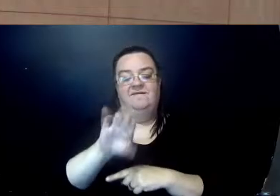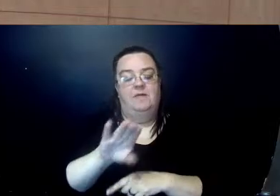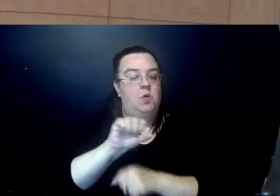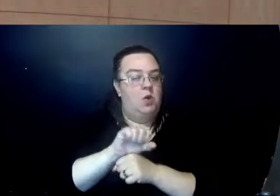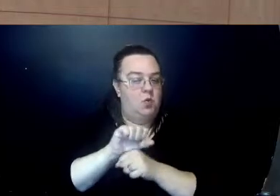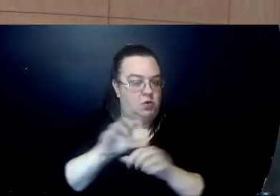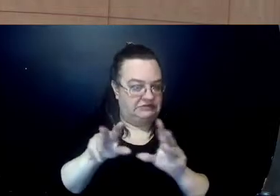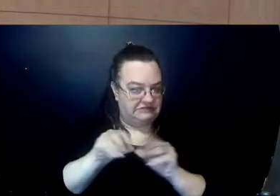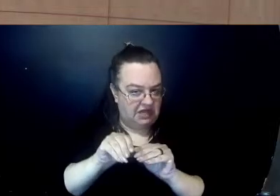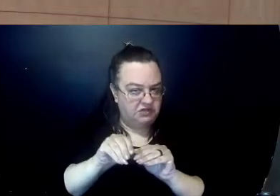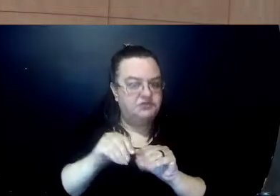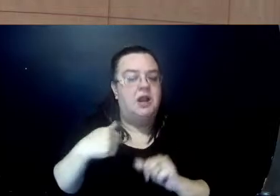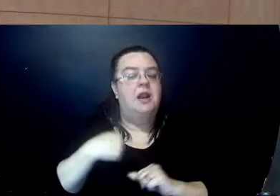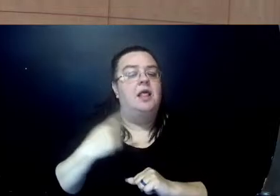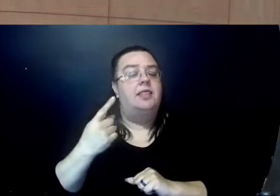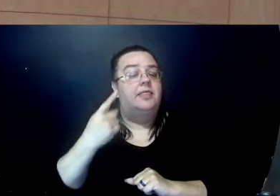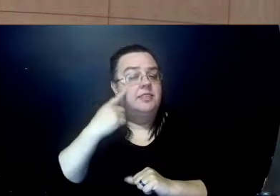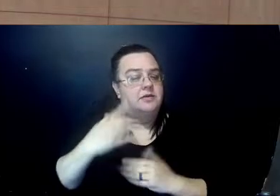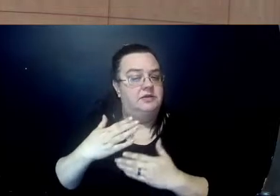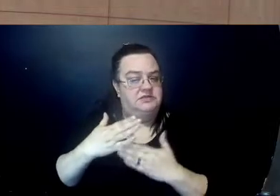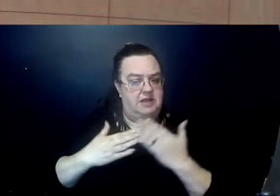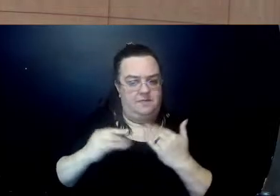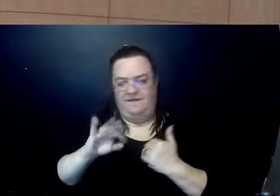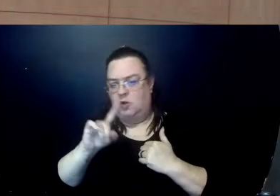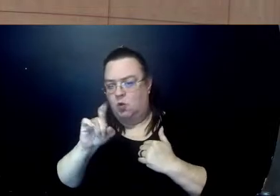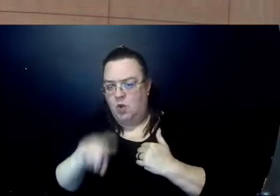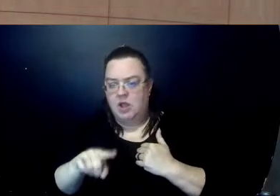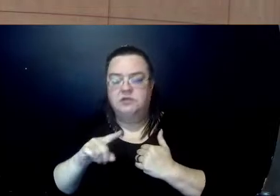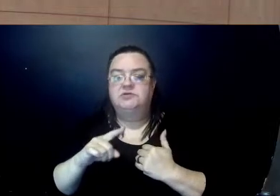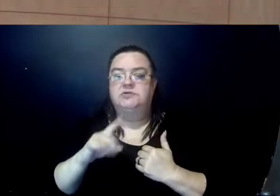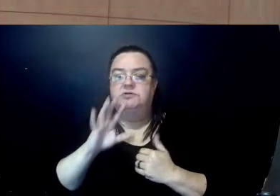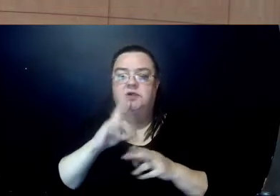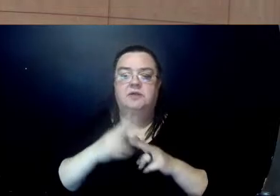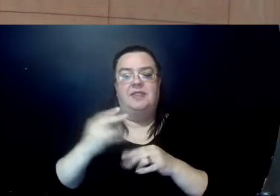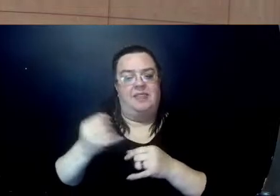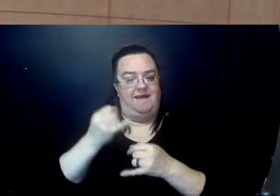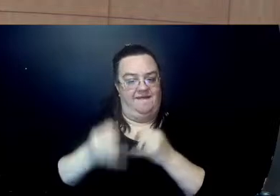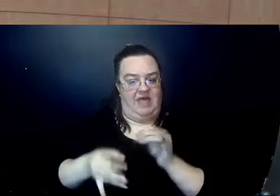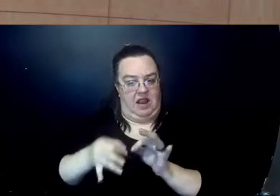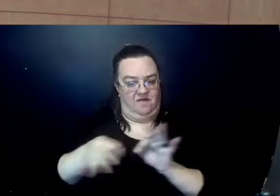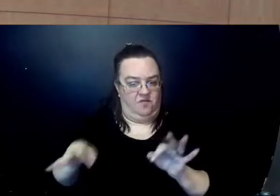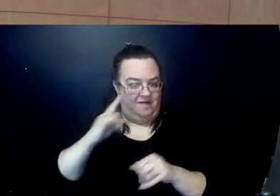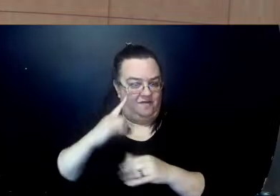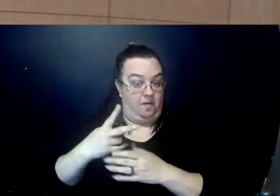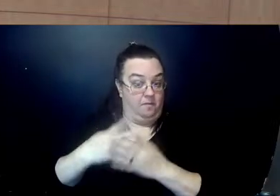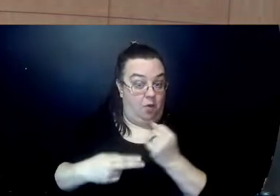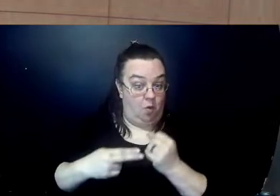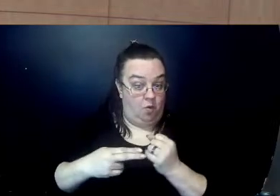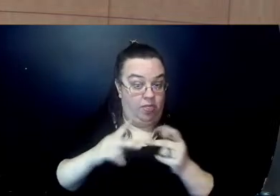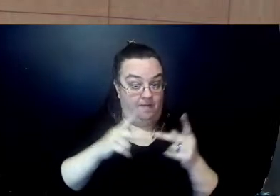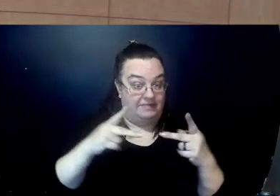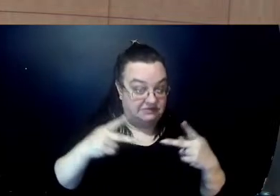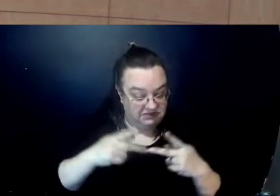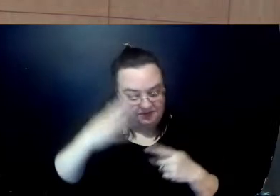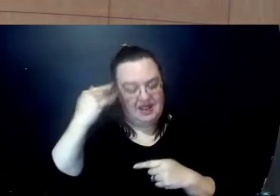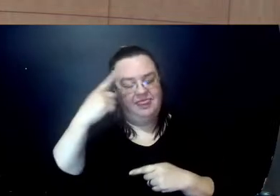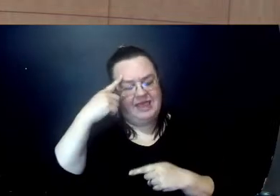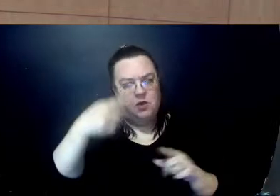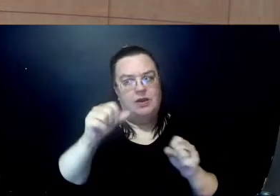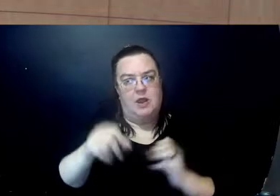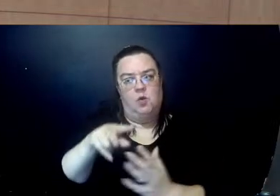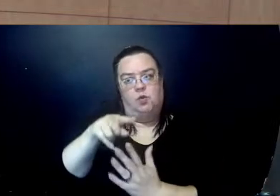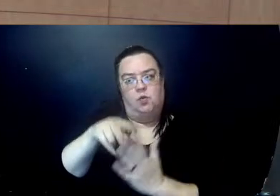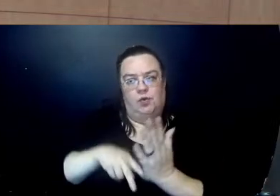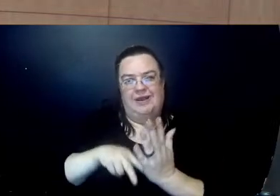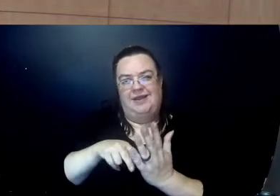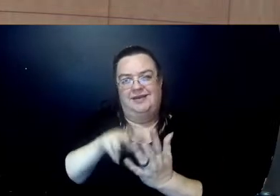think some of the question was about the final phrase for both offices, because I think you can read it a